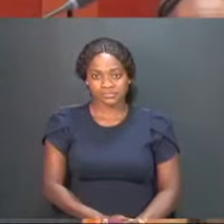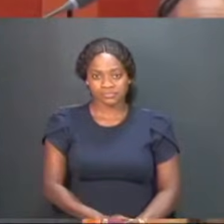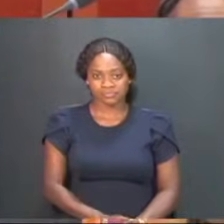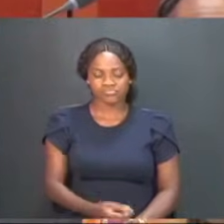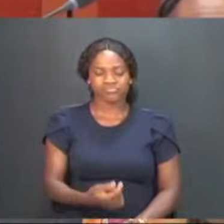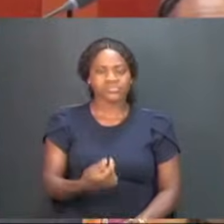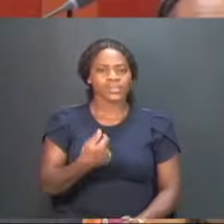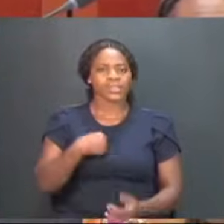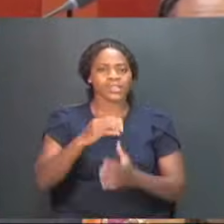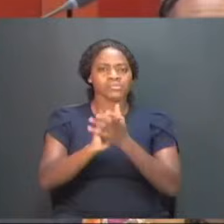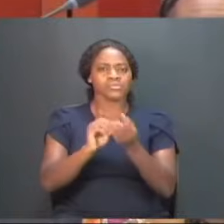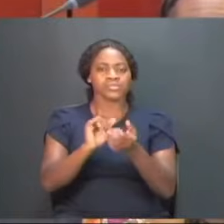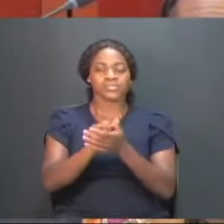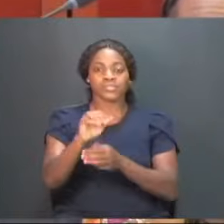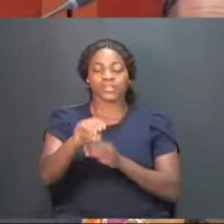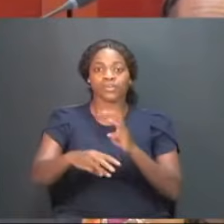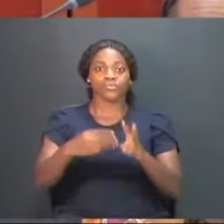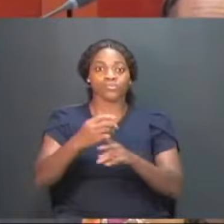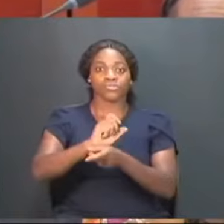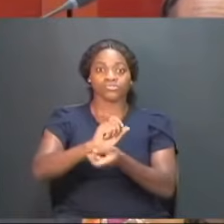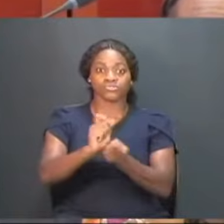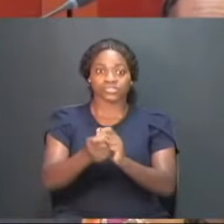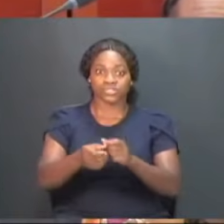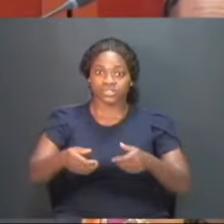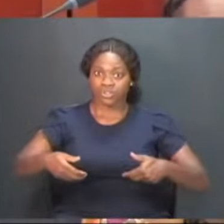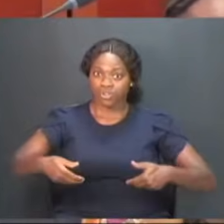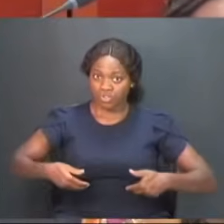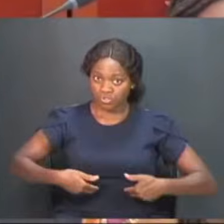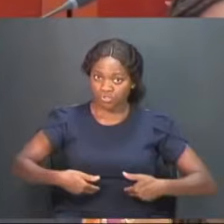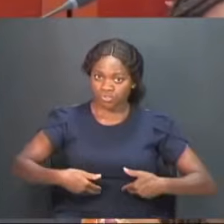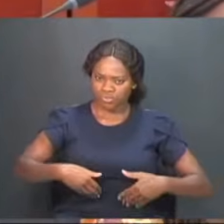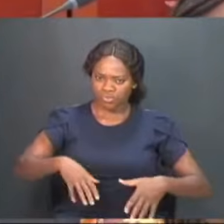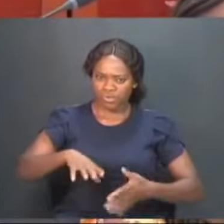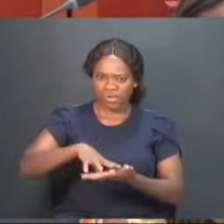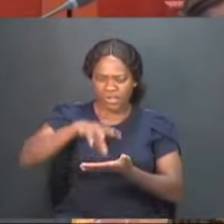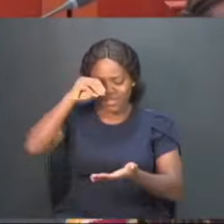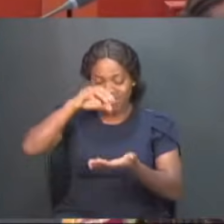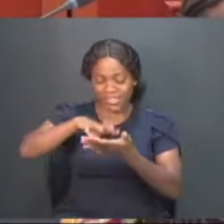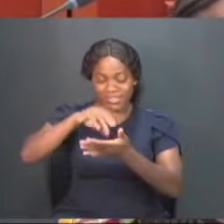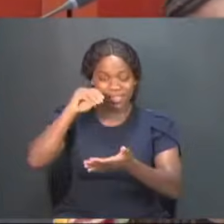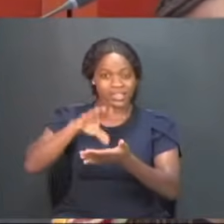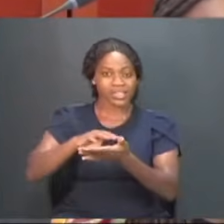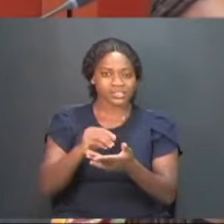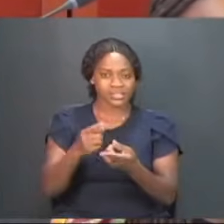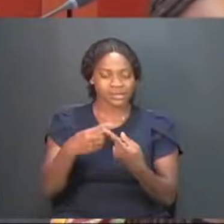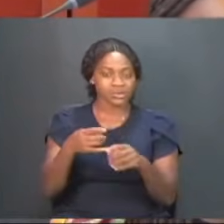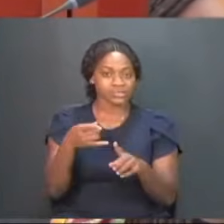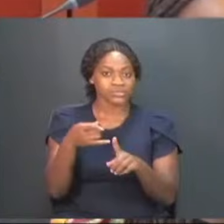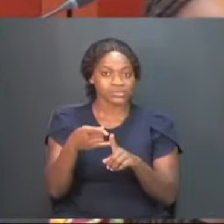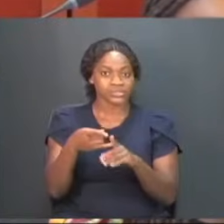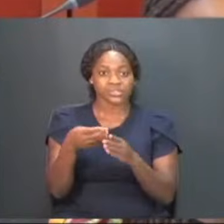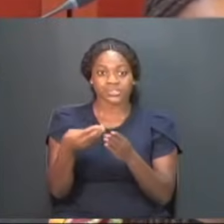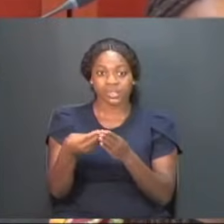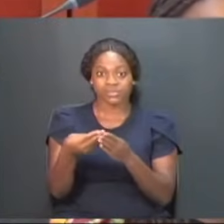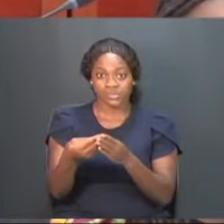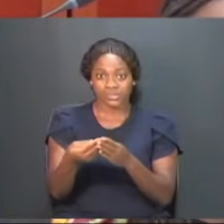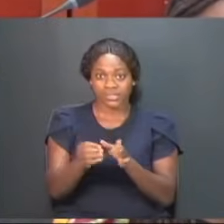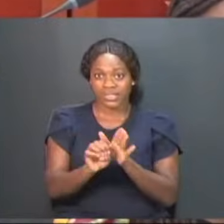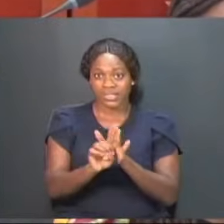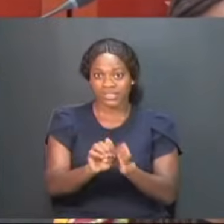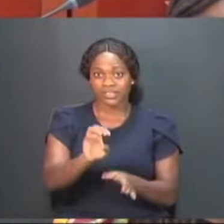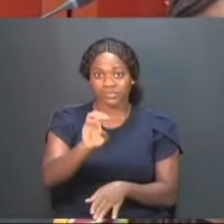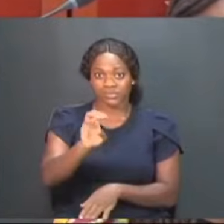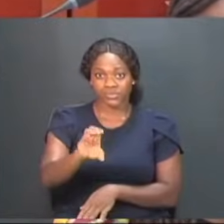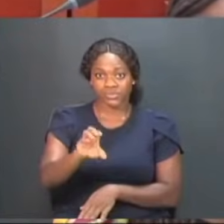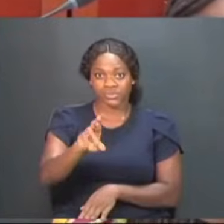and the young ones are currently getting on board these new digital currencies, especially this crypto.